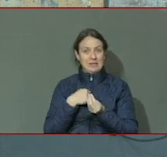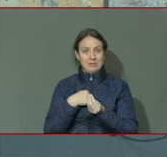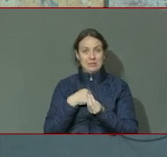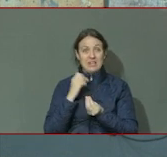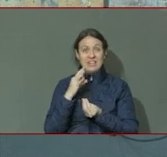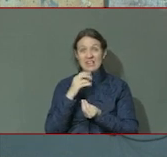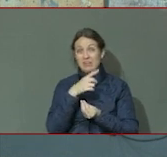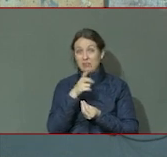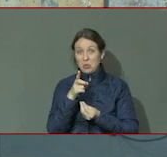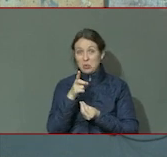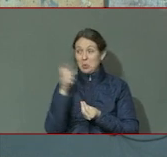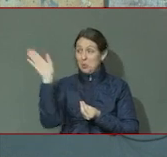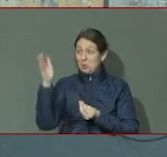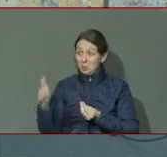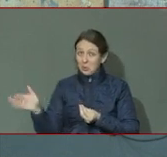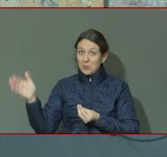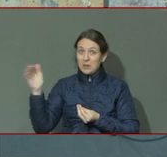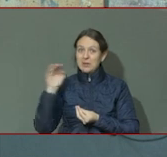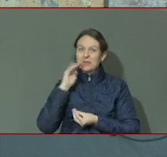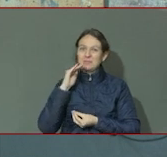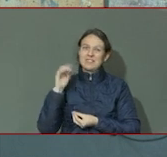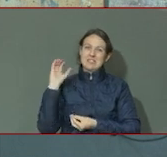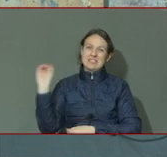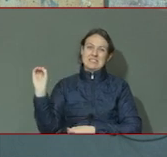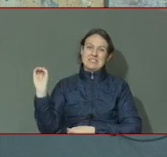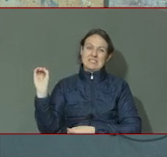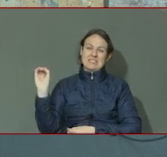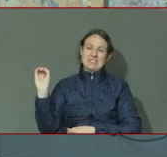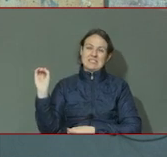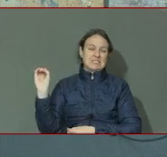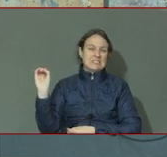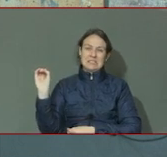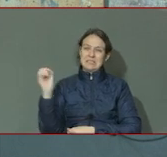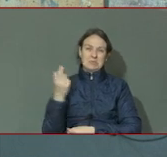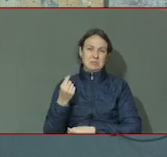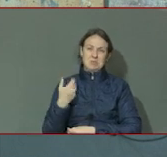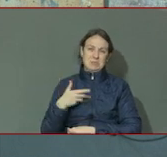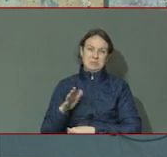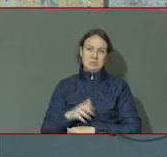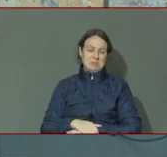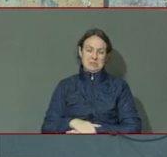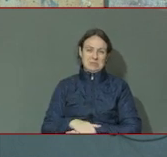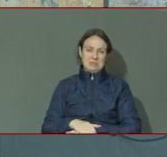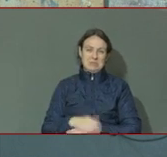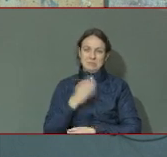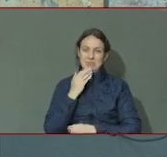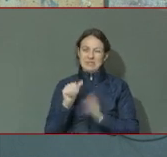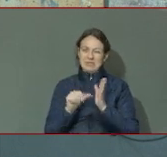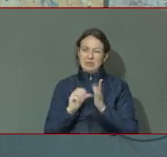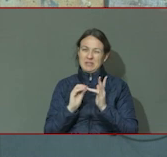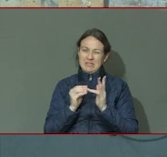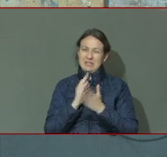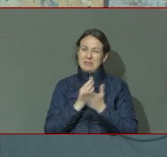spaces. We call it zeros. Okay, so I can't do that. That is very important. Please